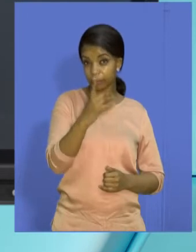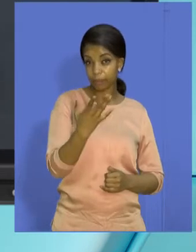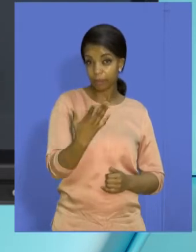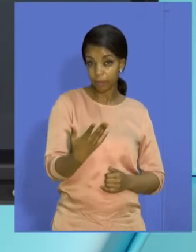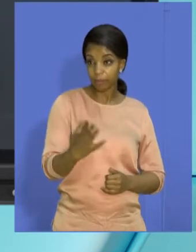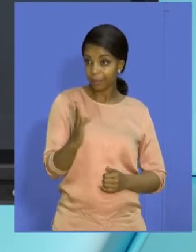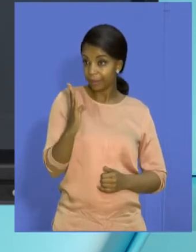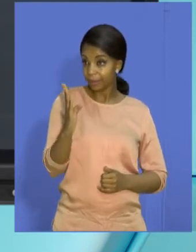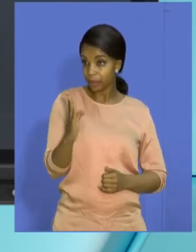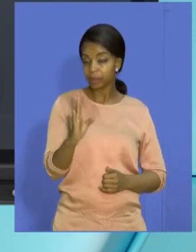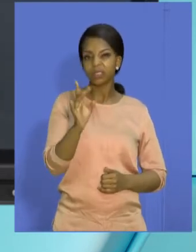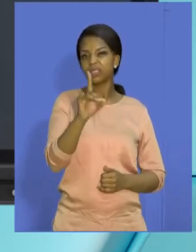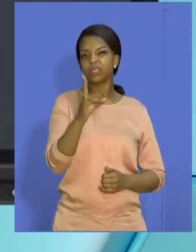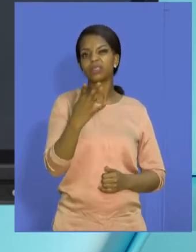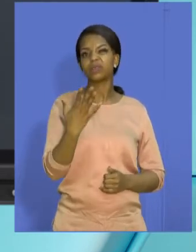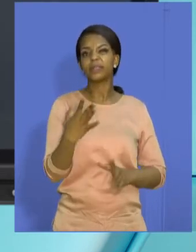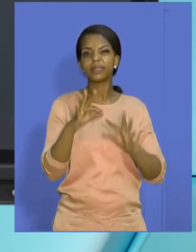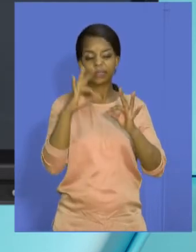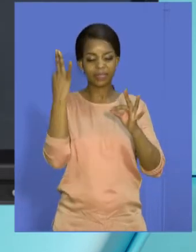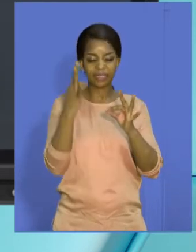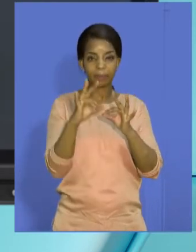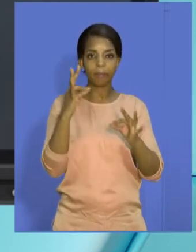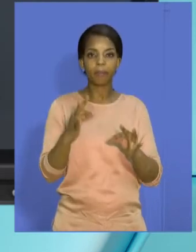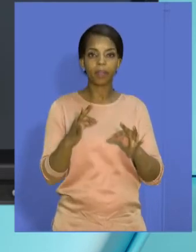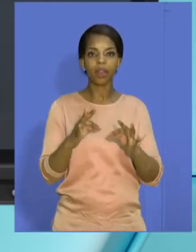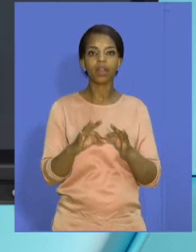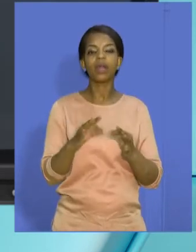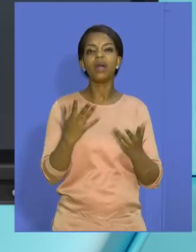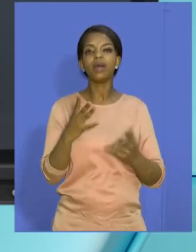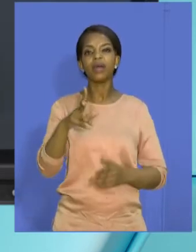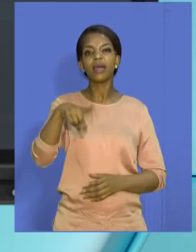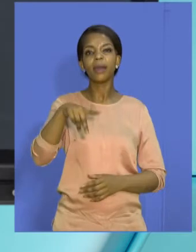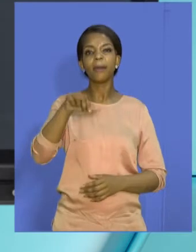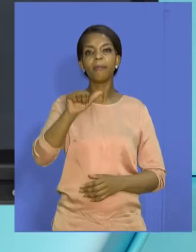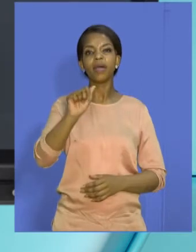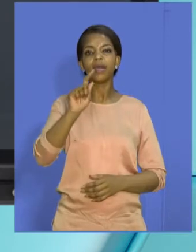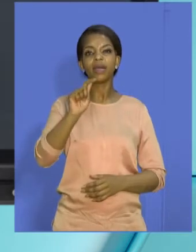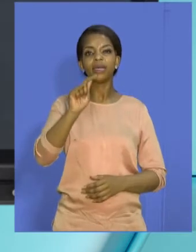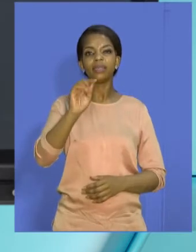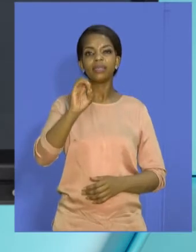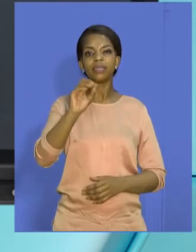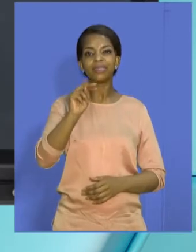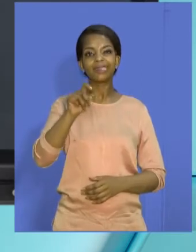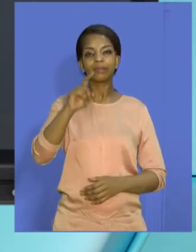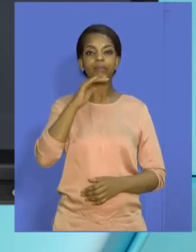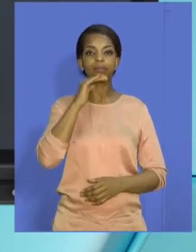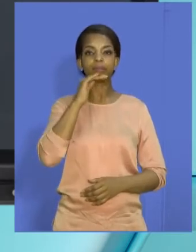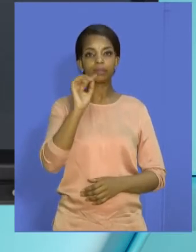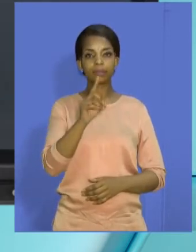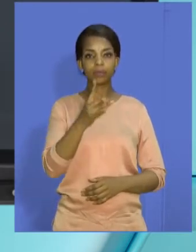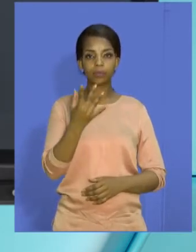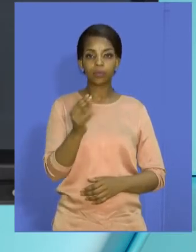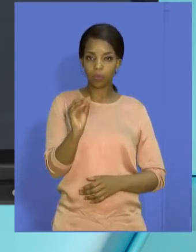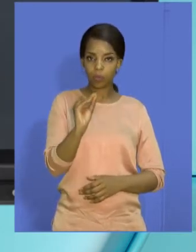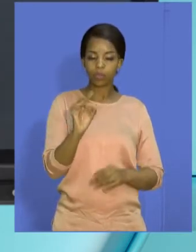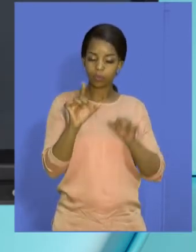a simple pattern. A simple pattern means that there is a constant change of whatsoever that is